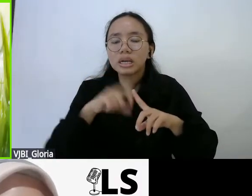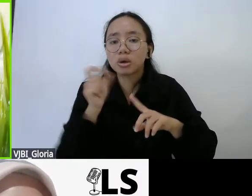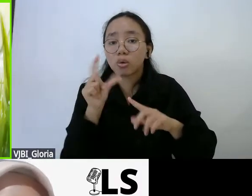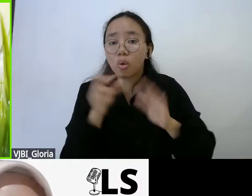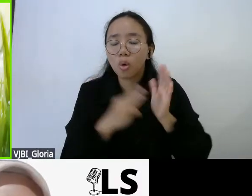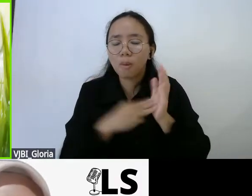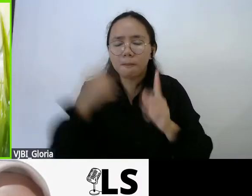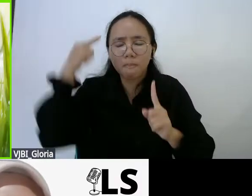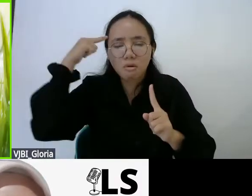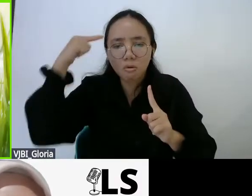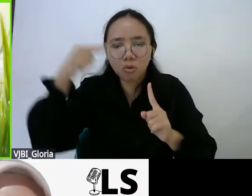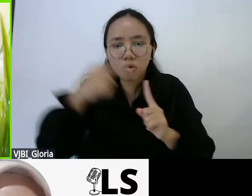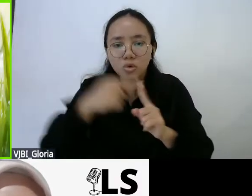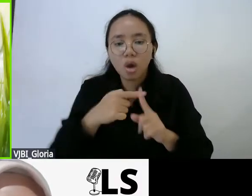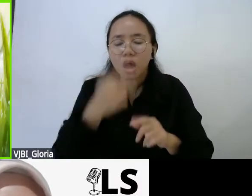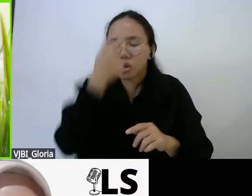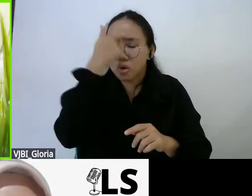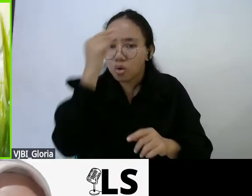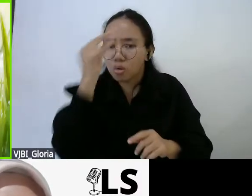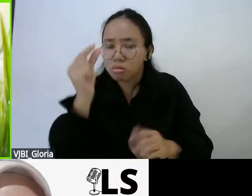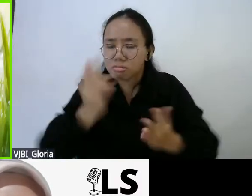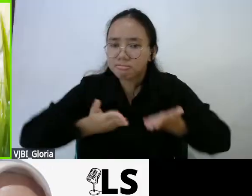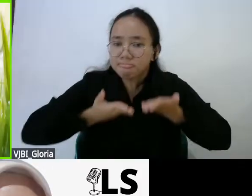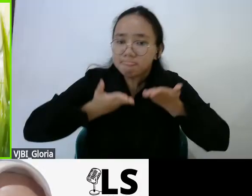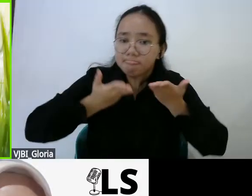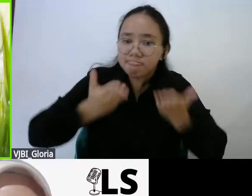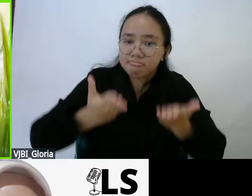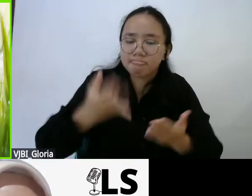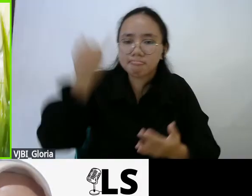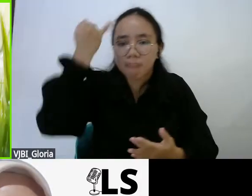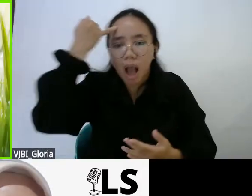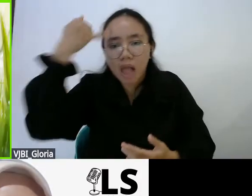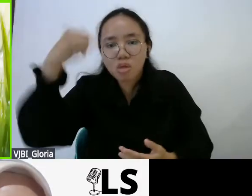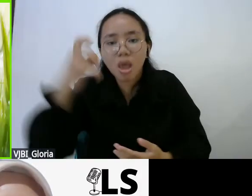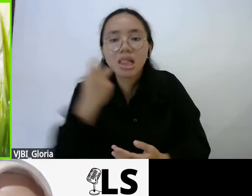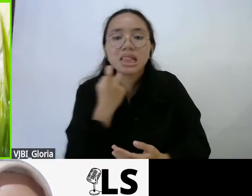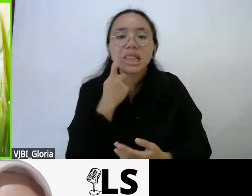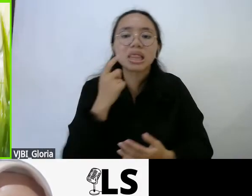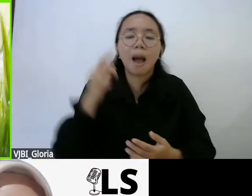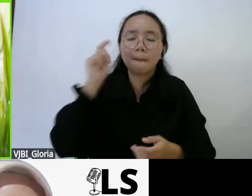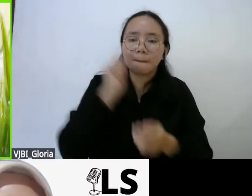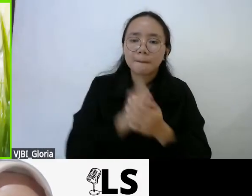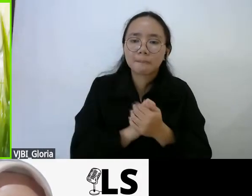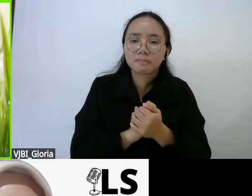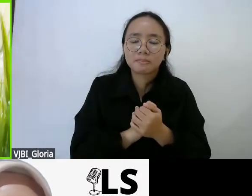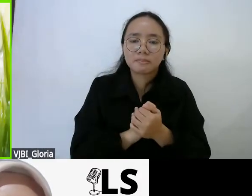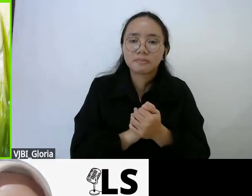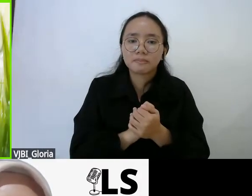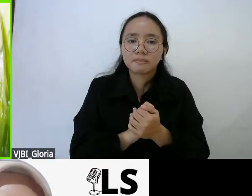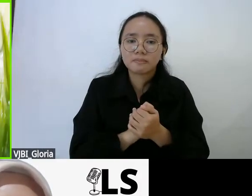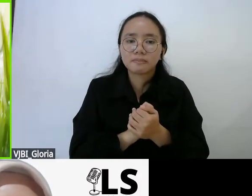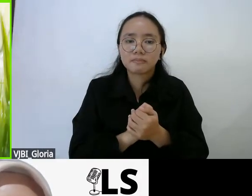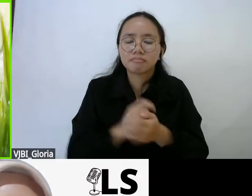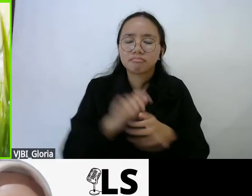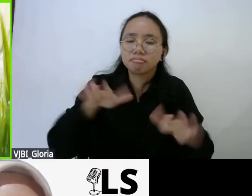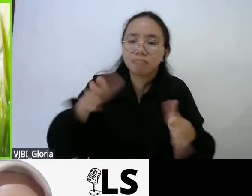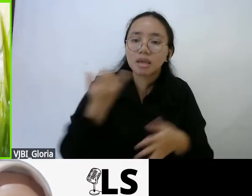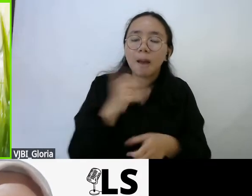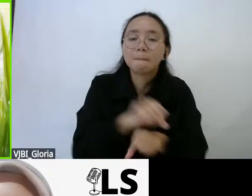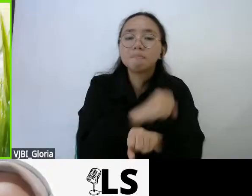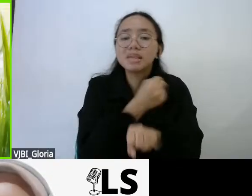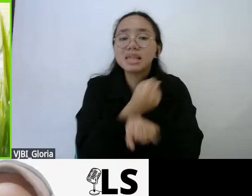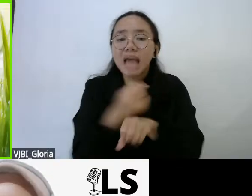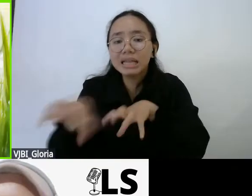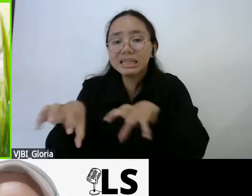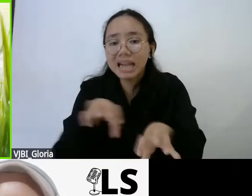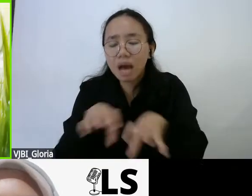But most importantly too, what can they do about it? And how can I help that? So I